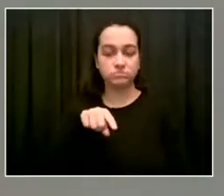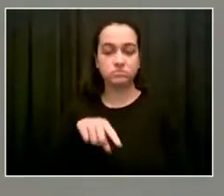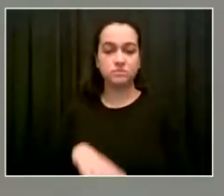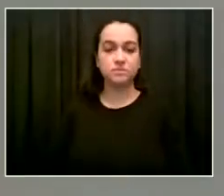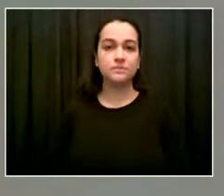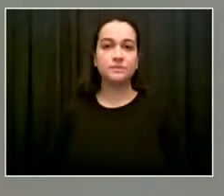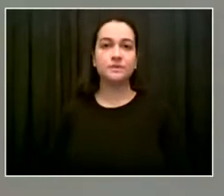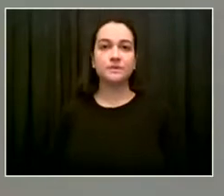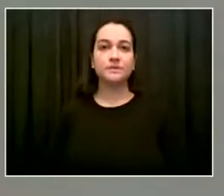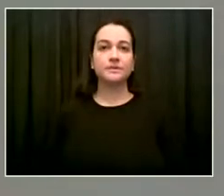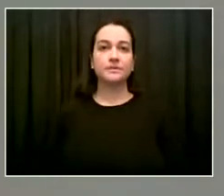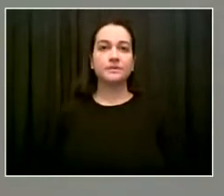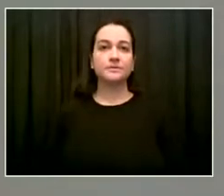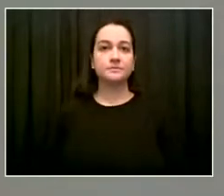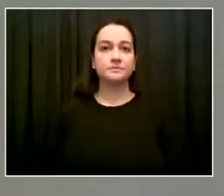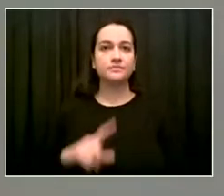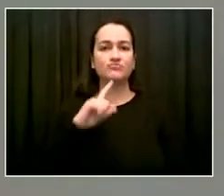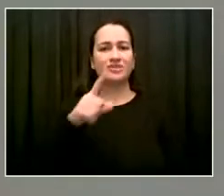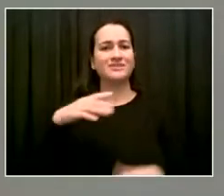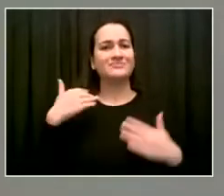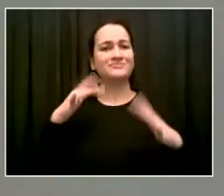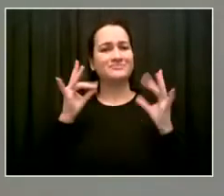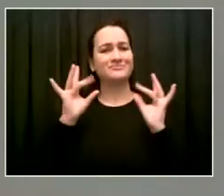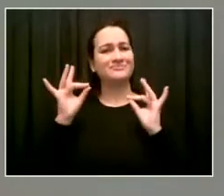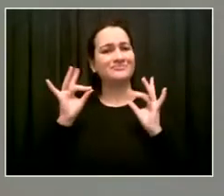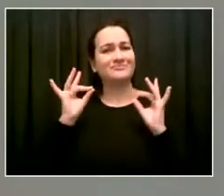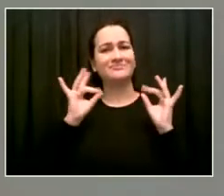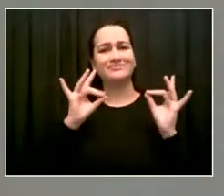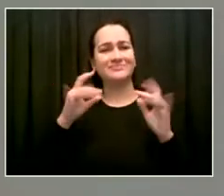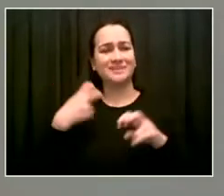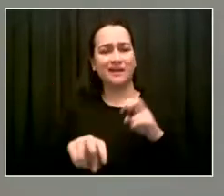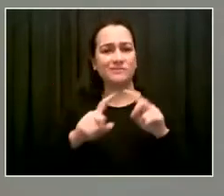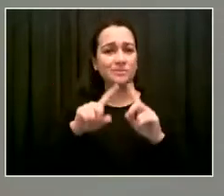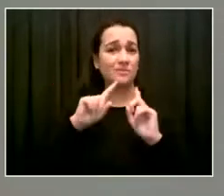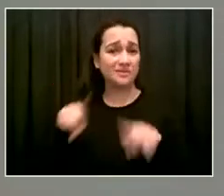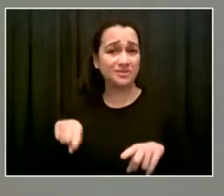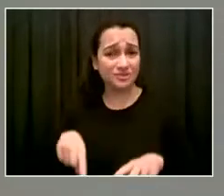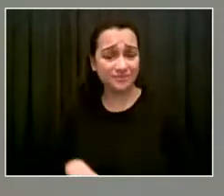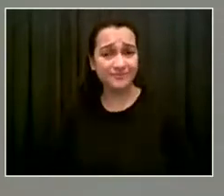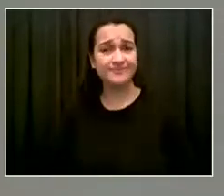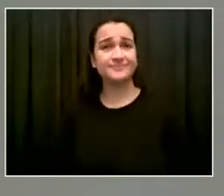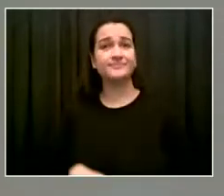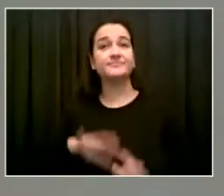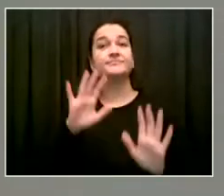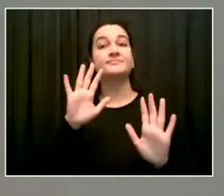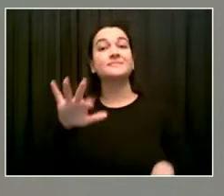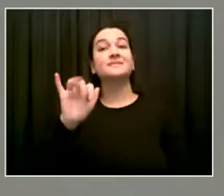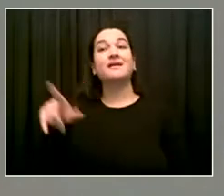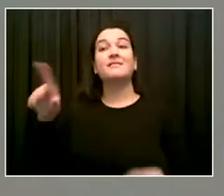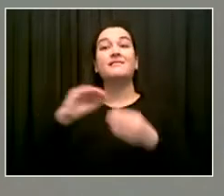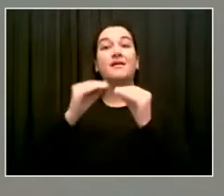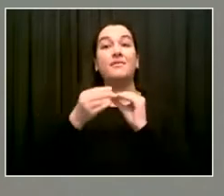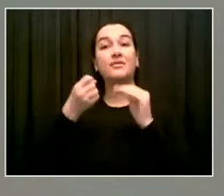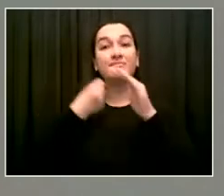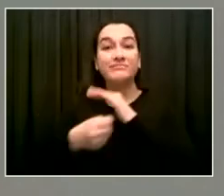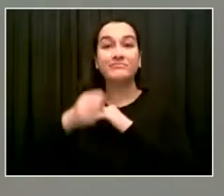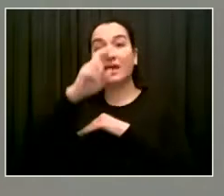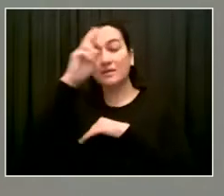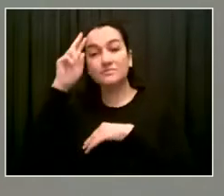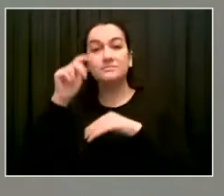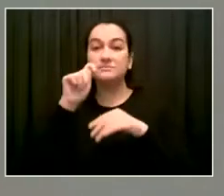as you know, none of these indicators is absolutely perfect, and that's why we have always emphasized the importance of looking at all of them